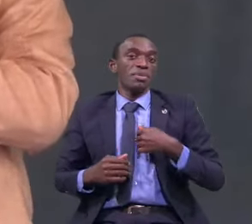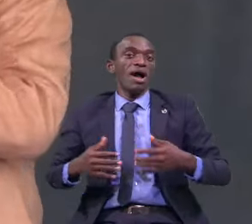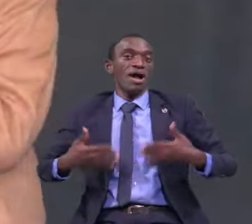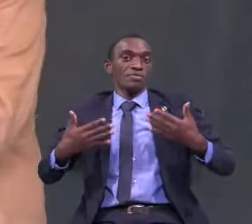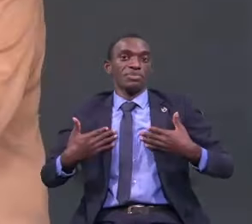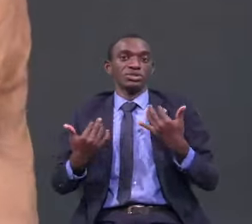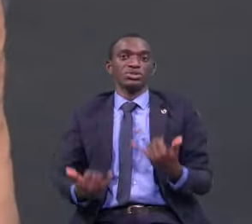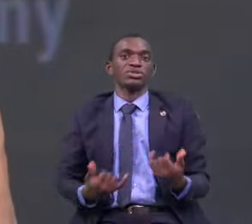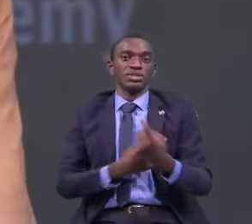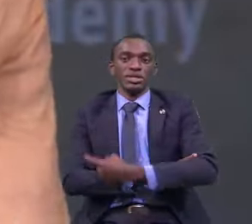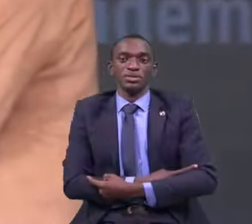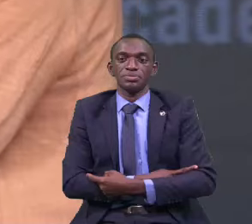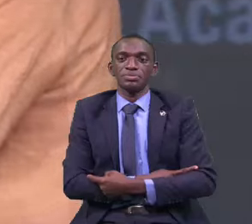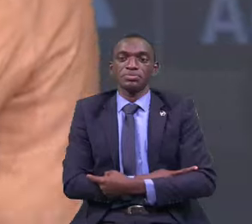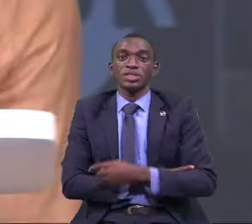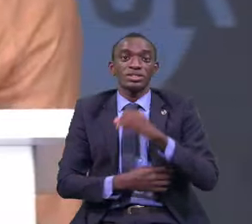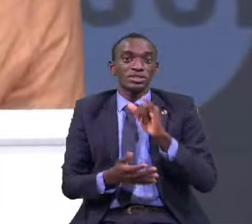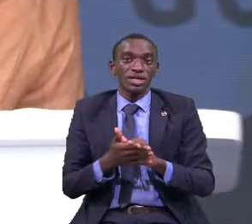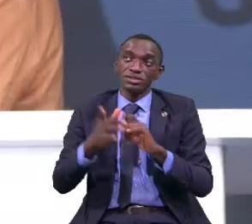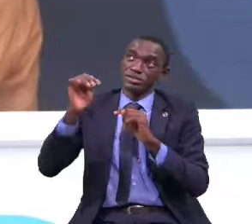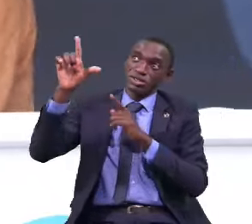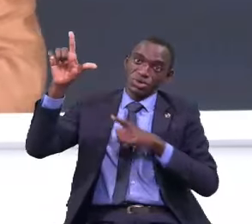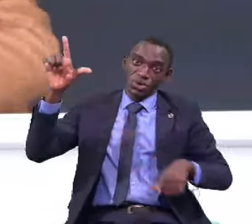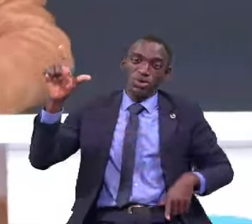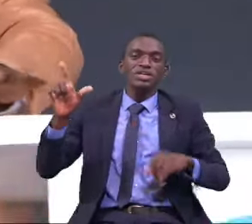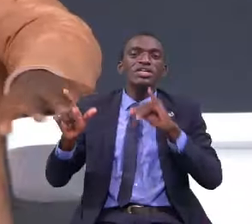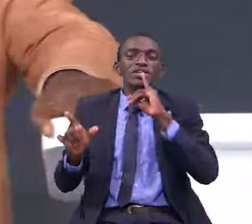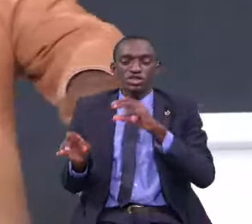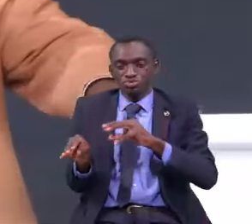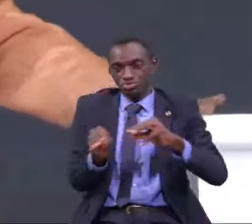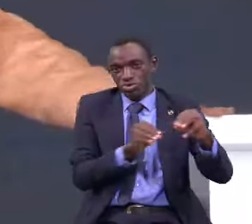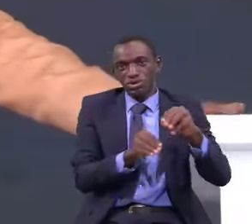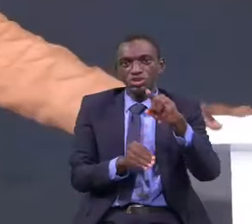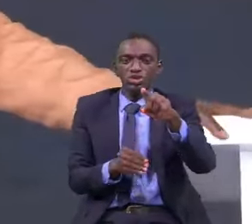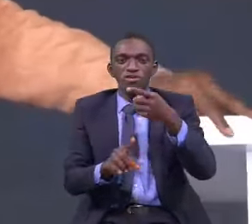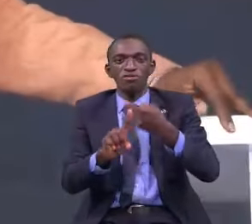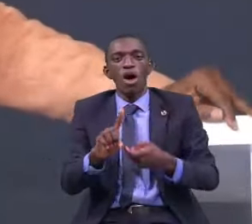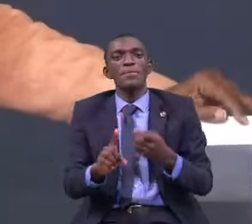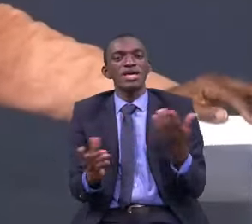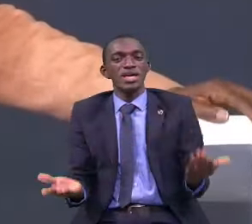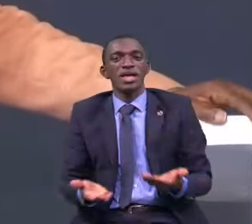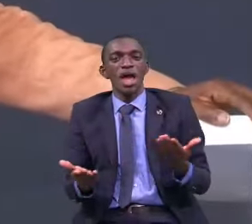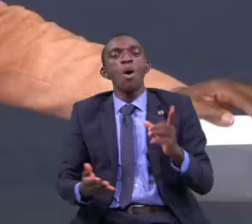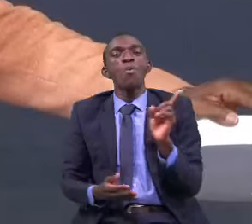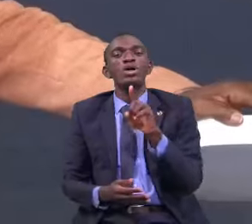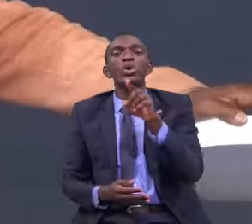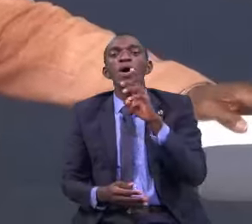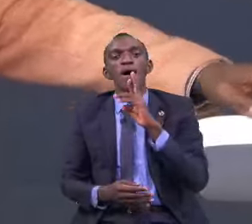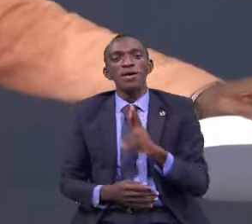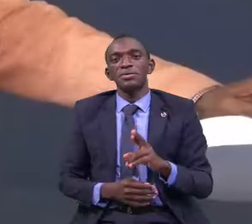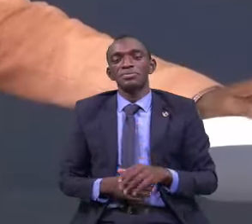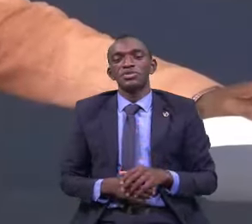today that the Lord is moving you from where you are,